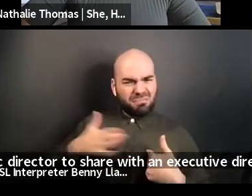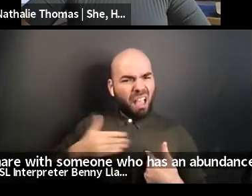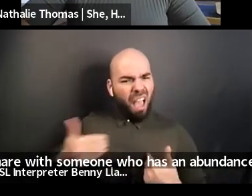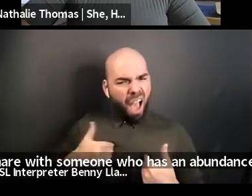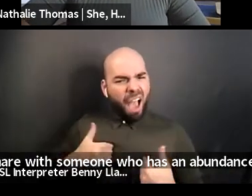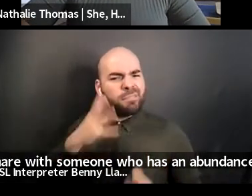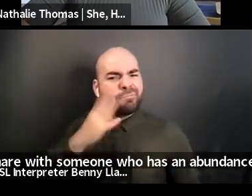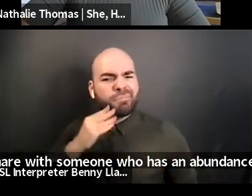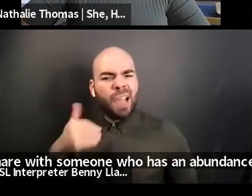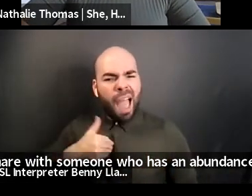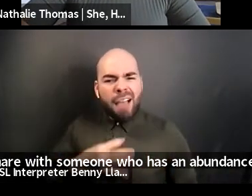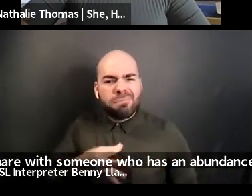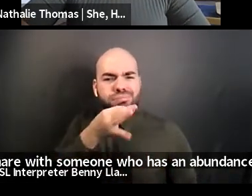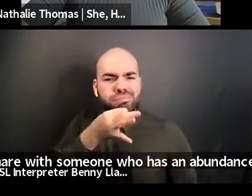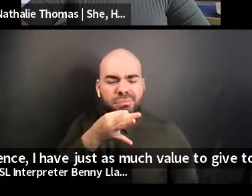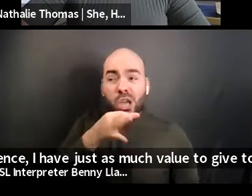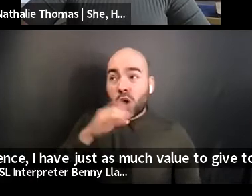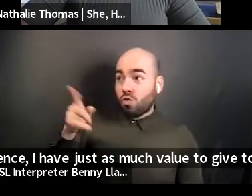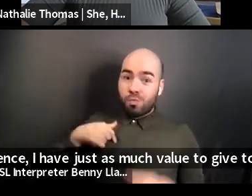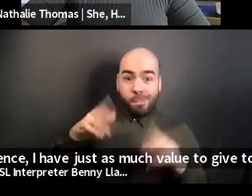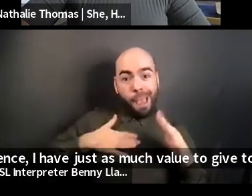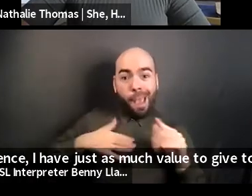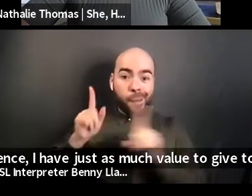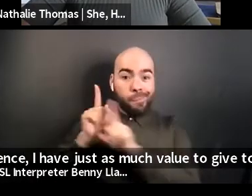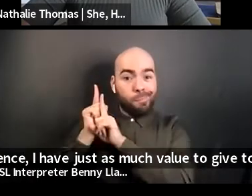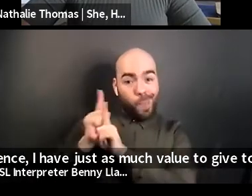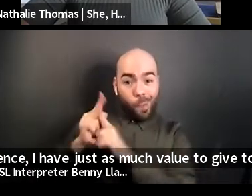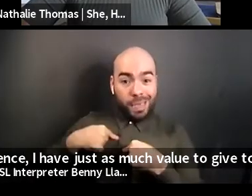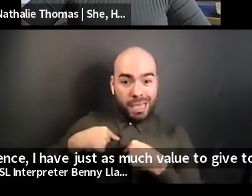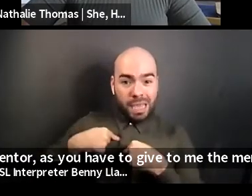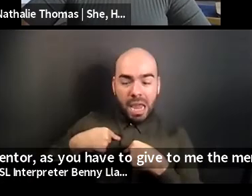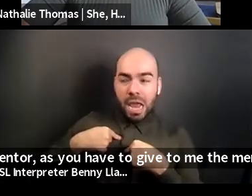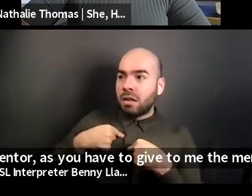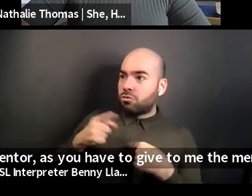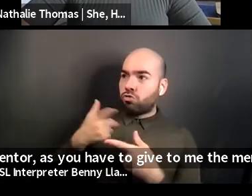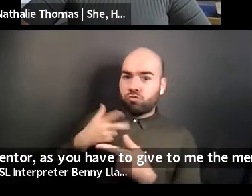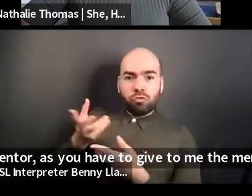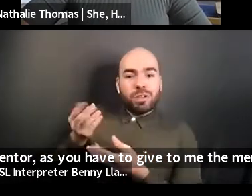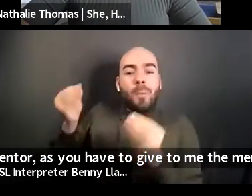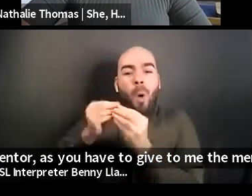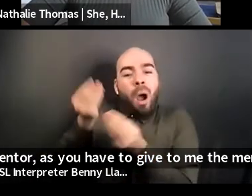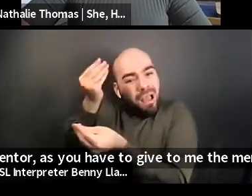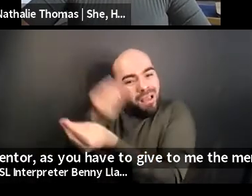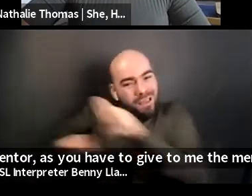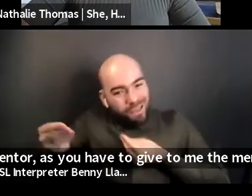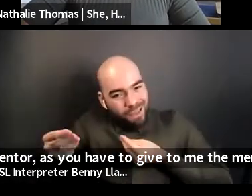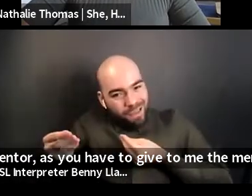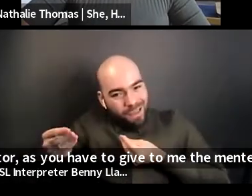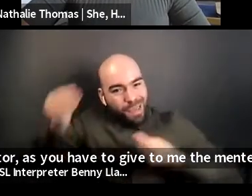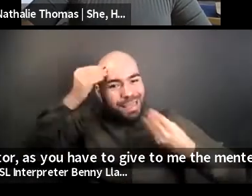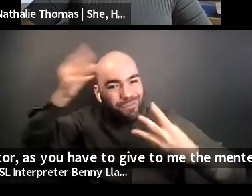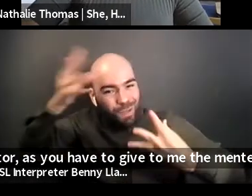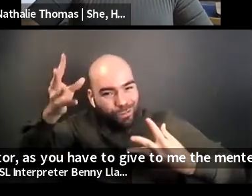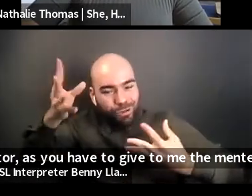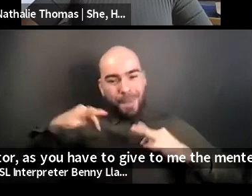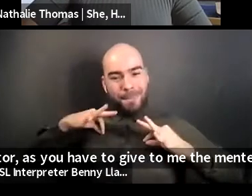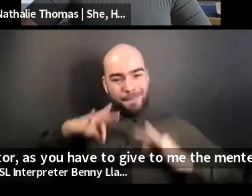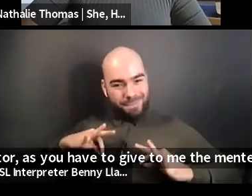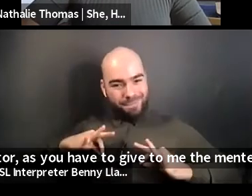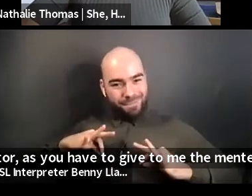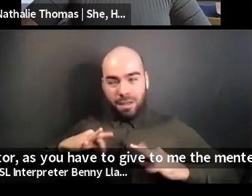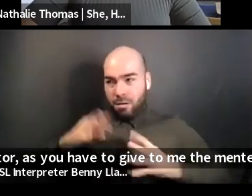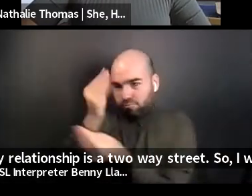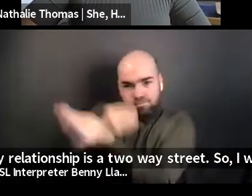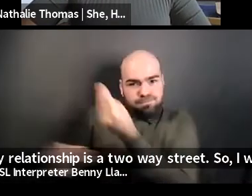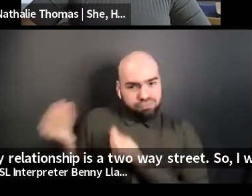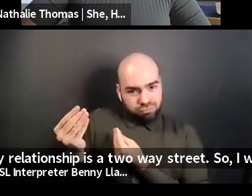give to you, the mentor, as you have to give to me, the mentee. It's a two-way relationship. It's a two-way street. So I want